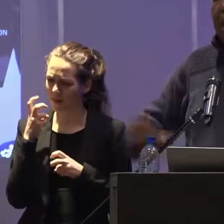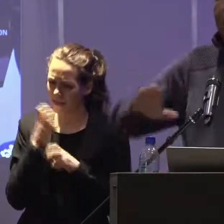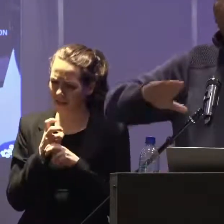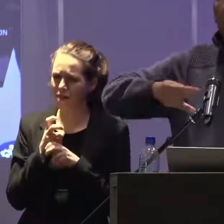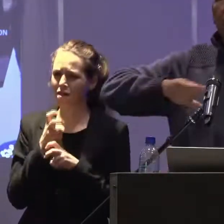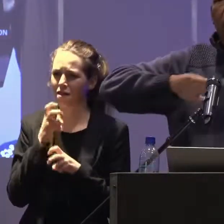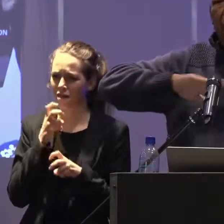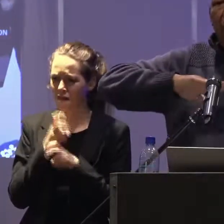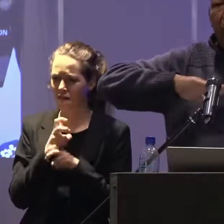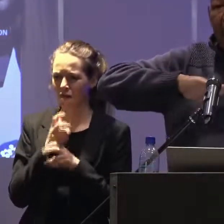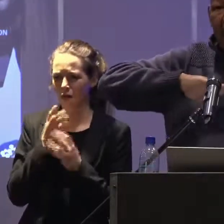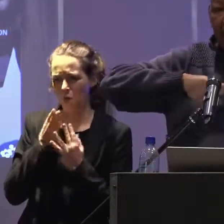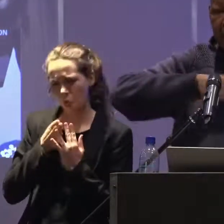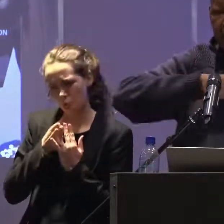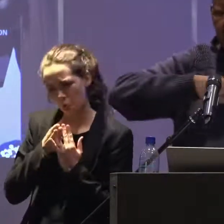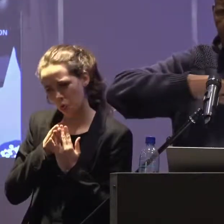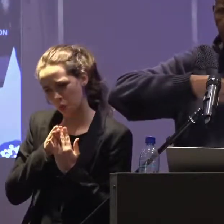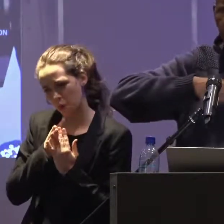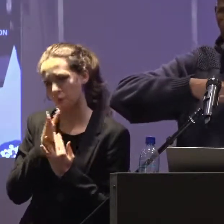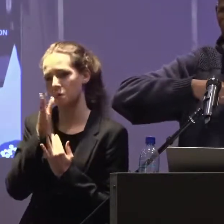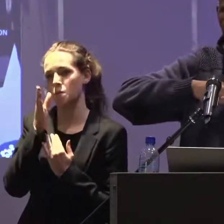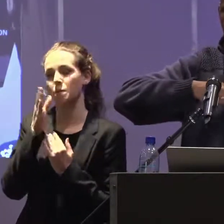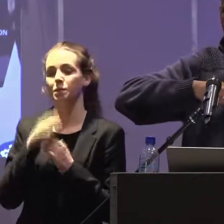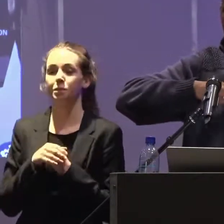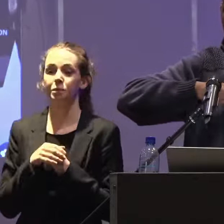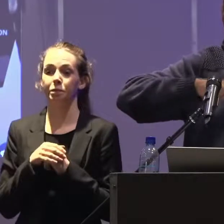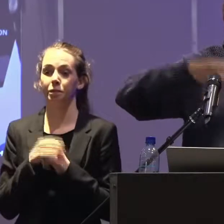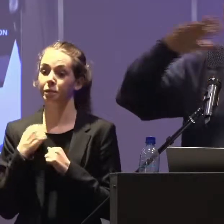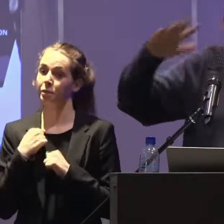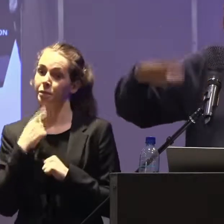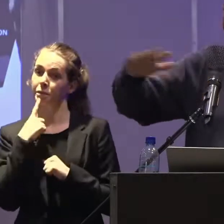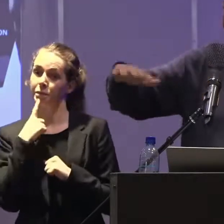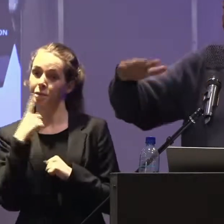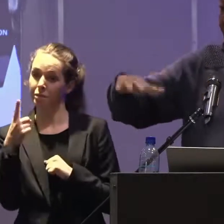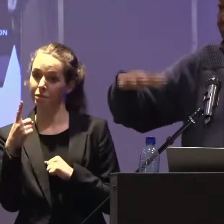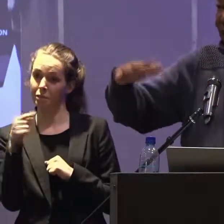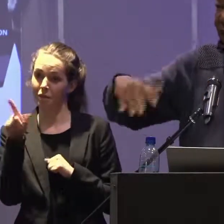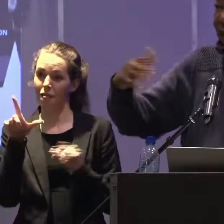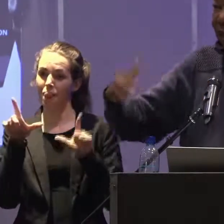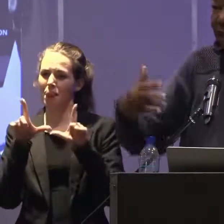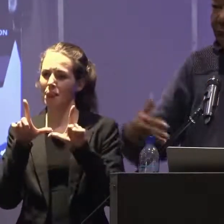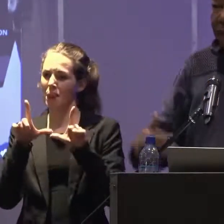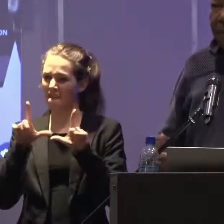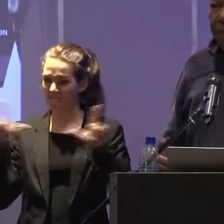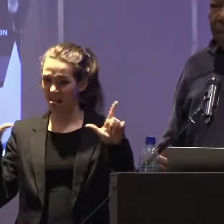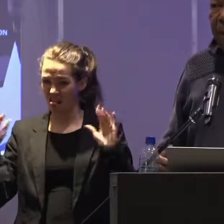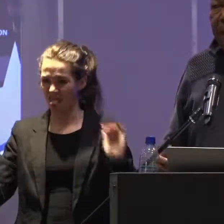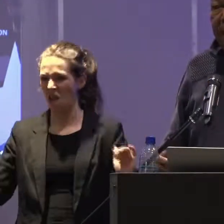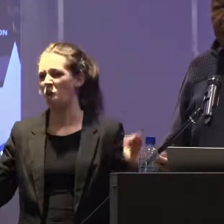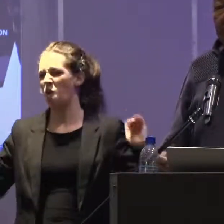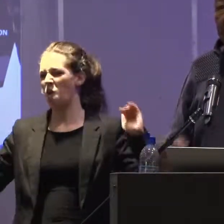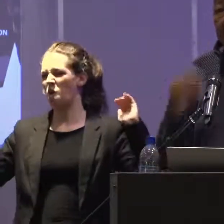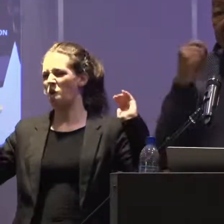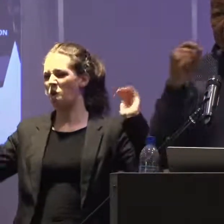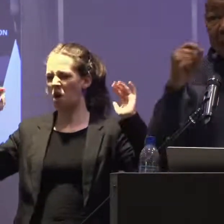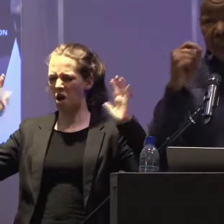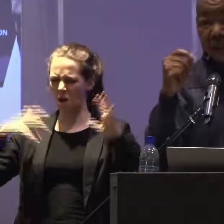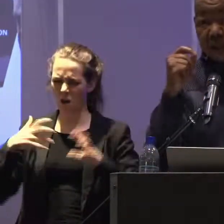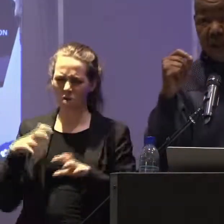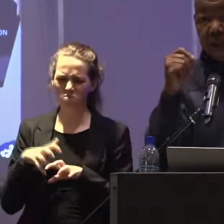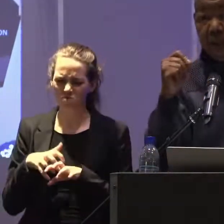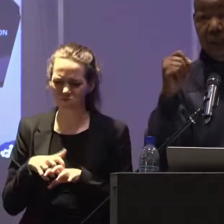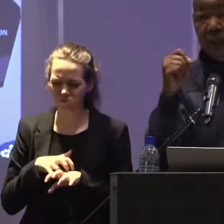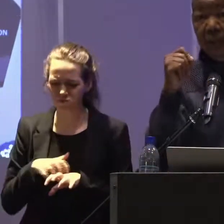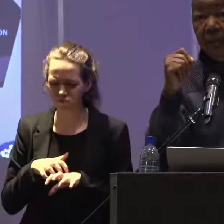And I'm not going to downplay the level of frustration that is